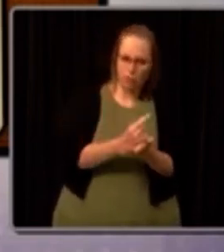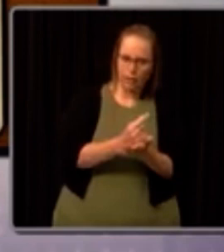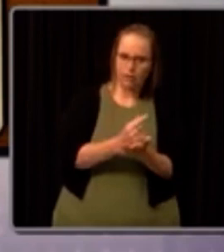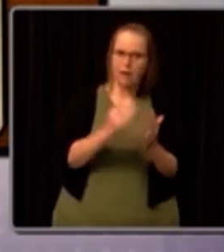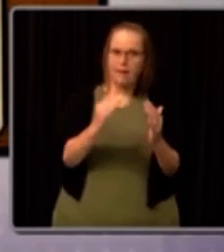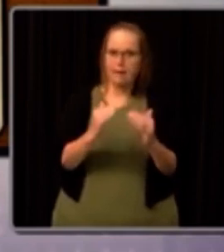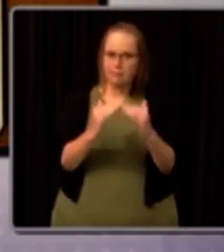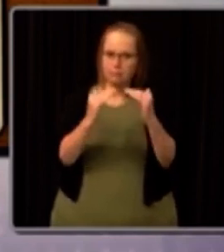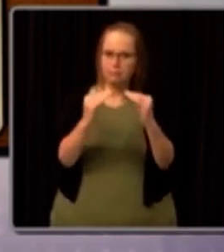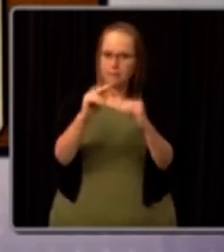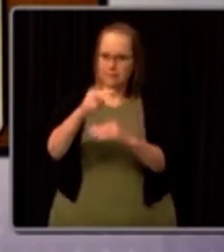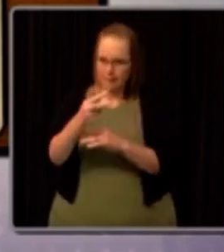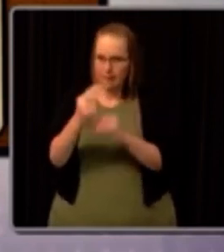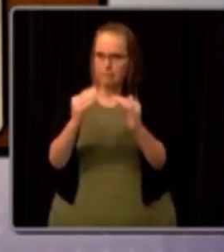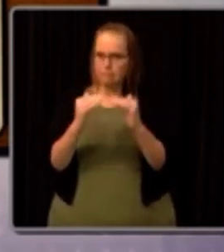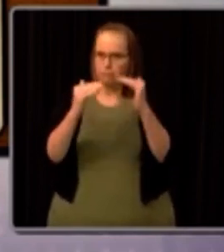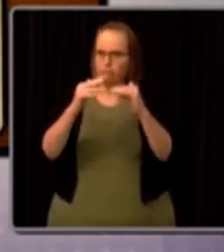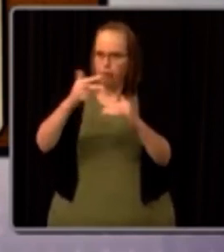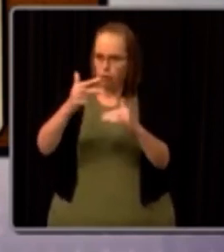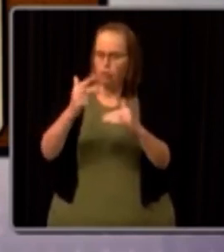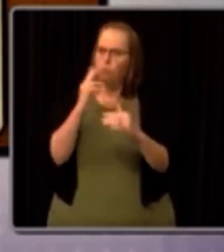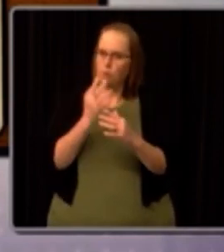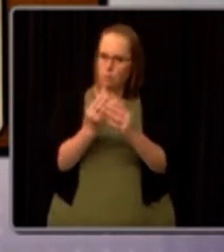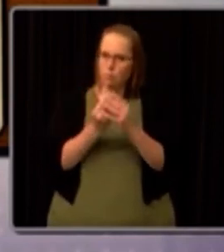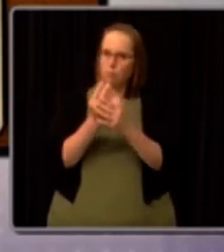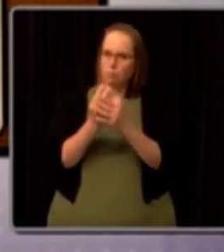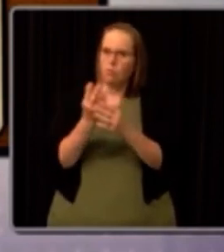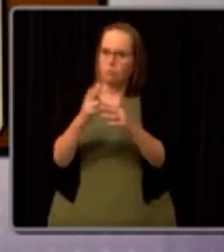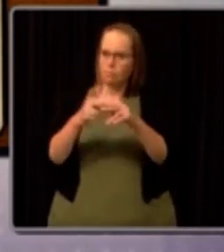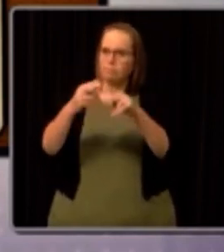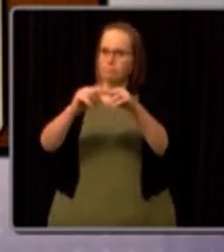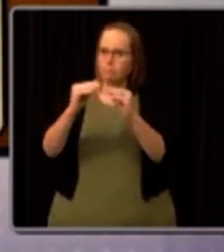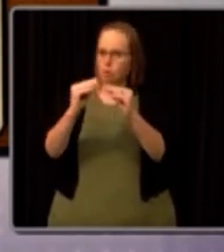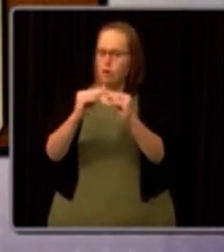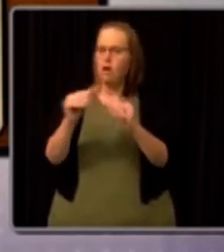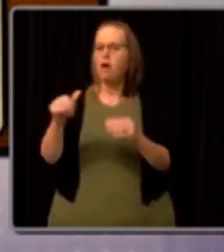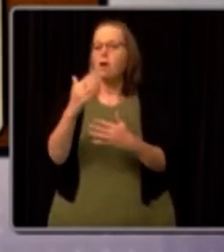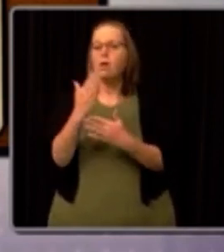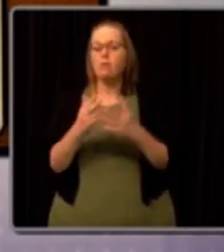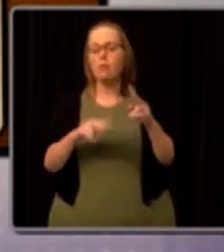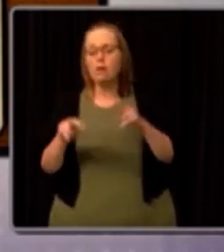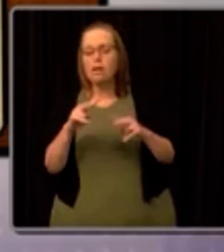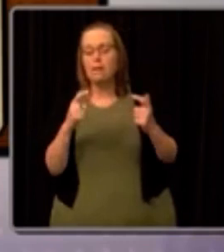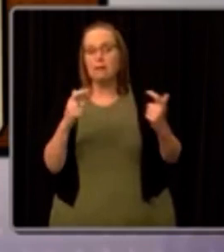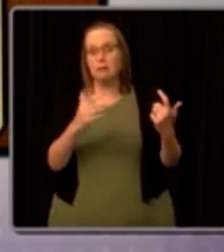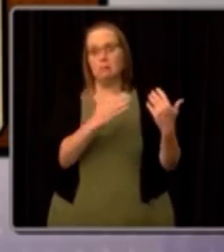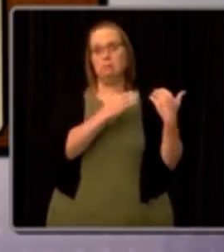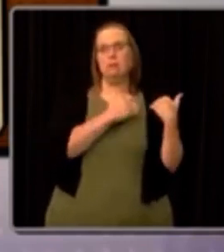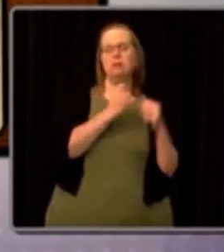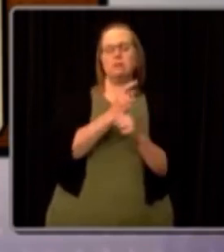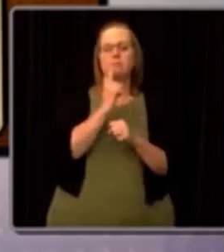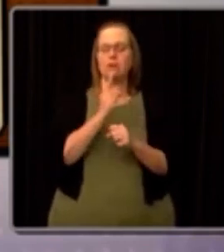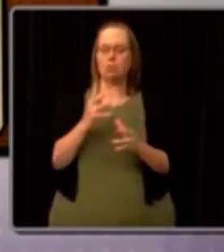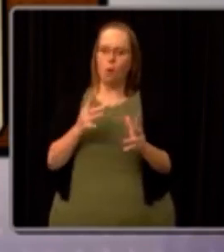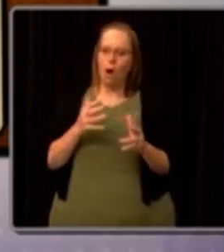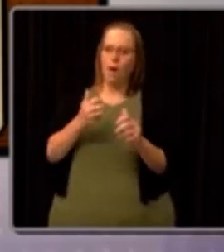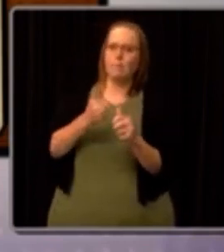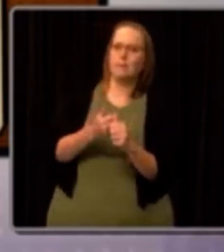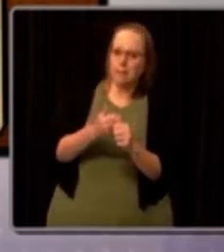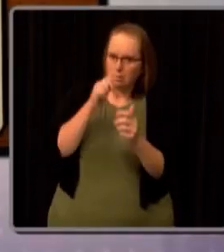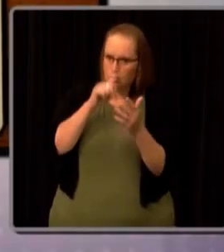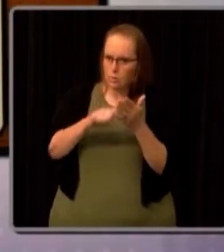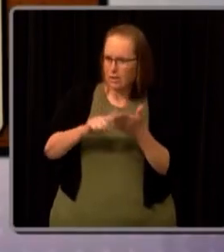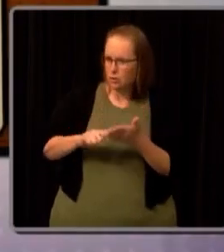we build that up. Another piece that we look at that's one of our big responsibilities is to make sure that we're really up to date on